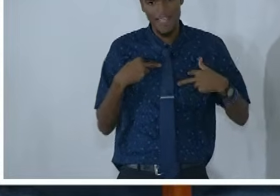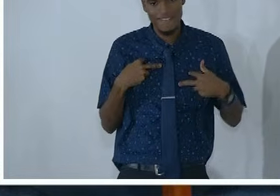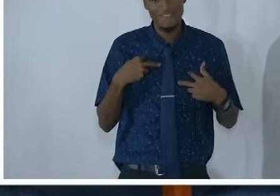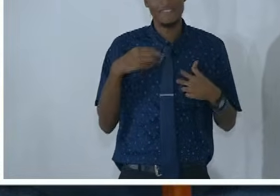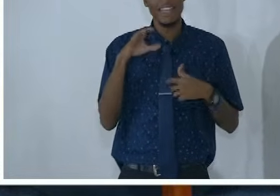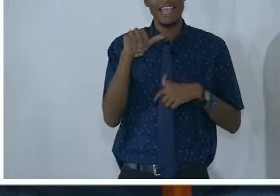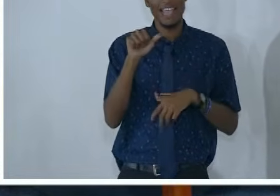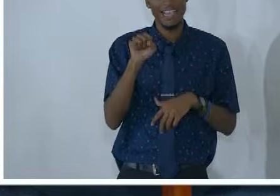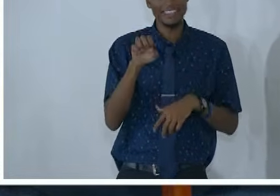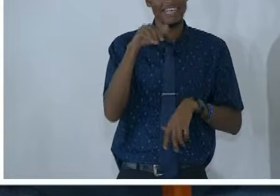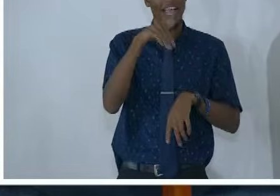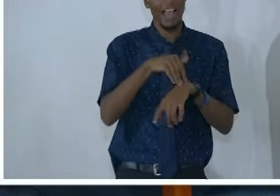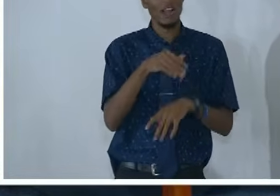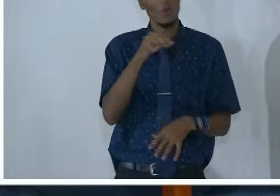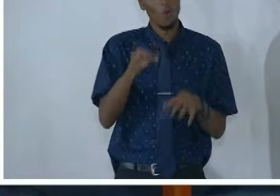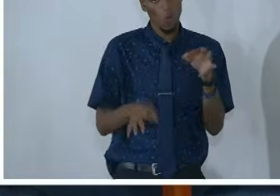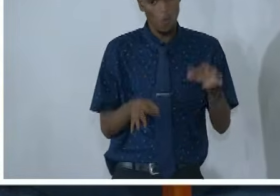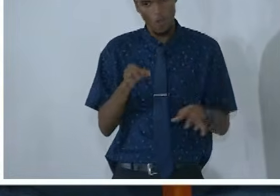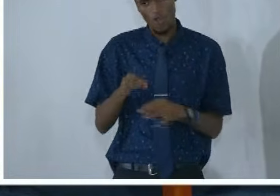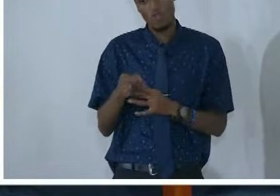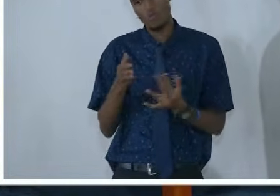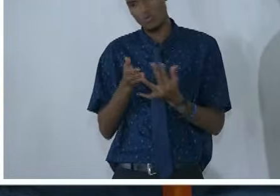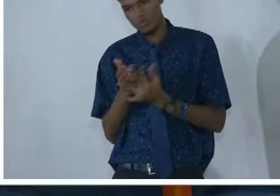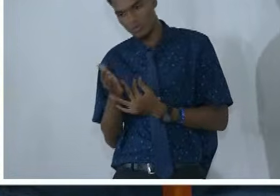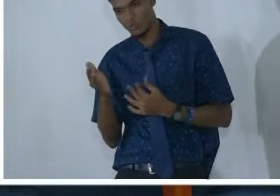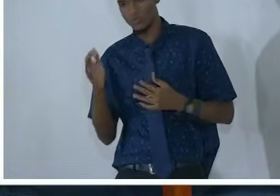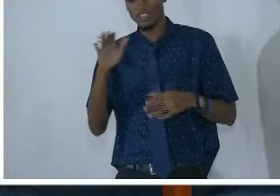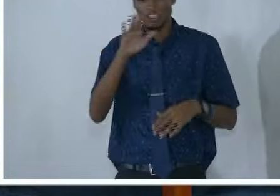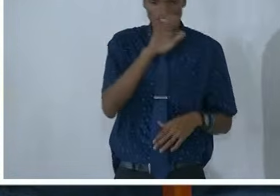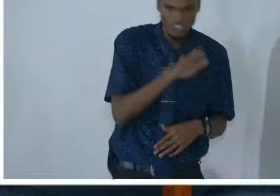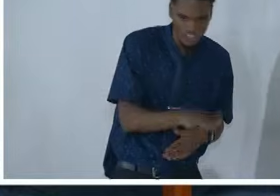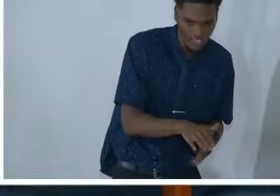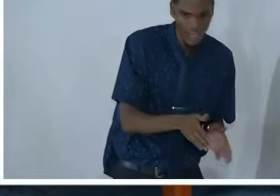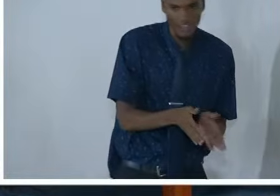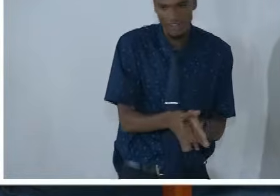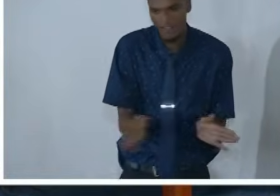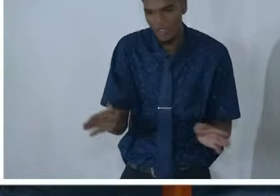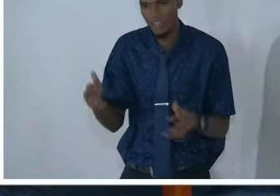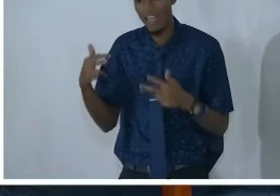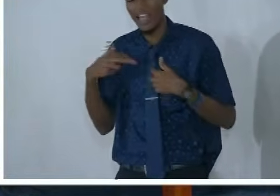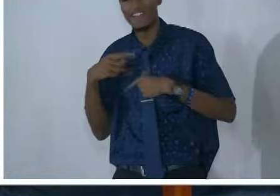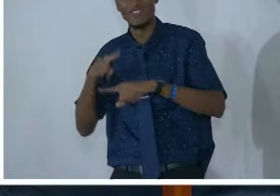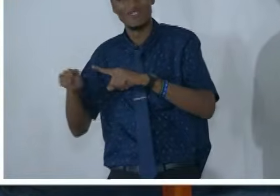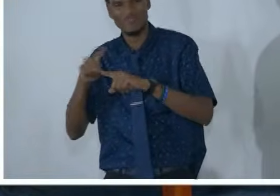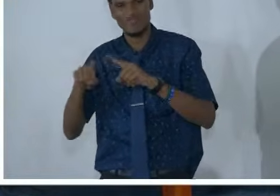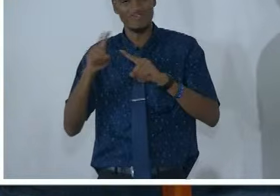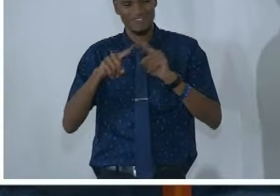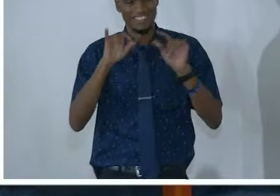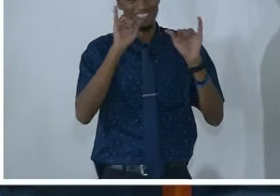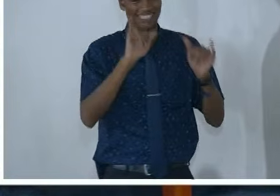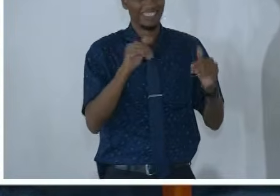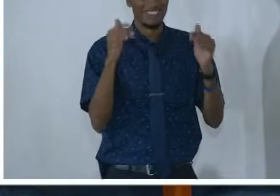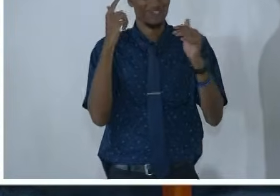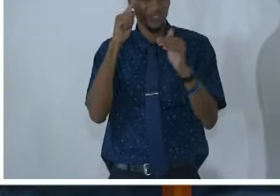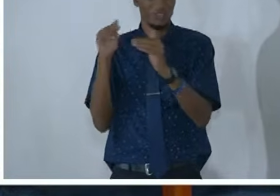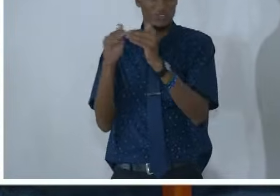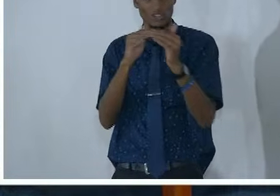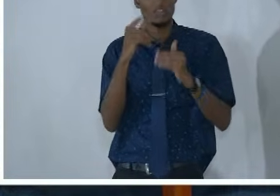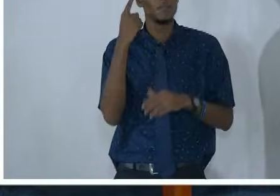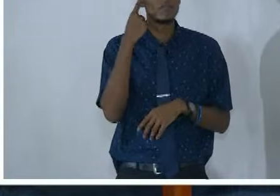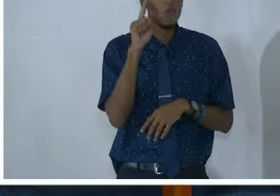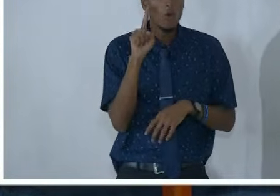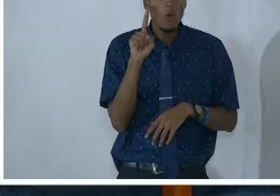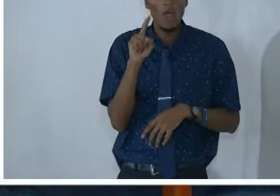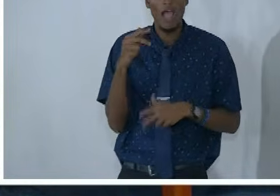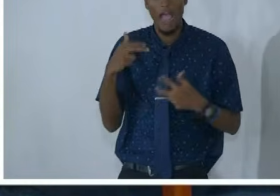overall thrust through child diversion, restorative justice. You know, it's all part of a kind of strategy to encourage other